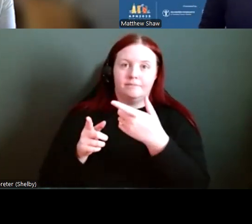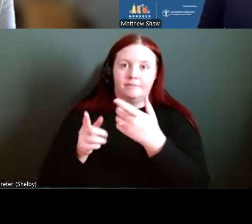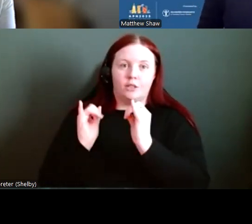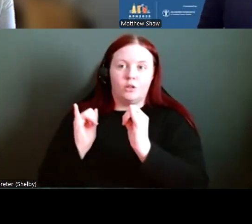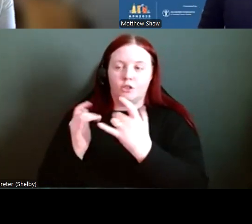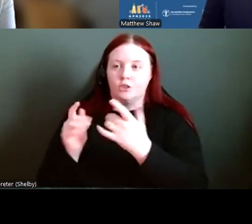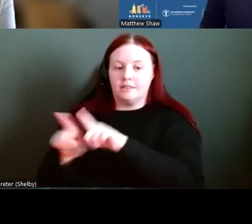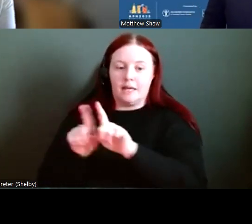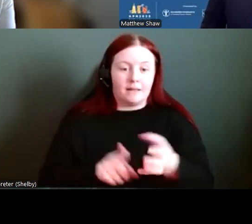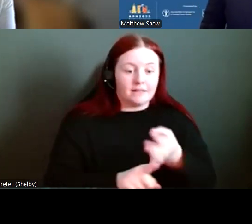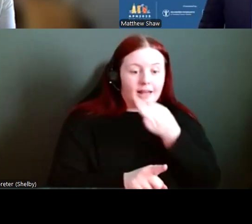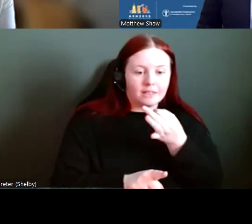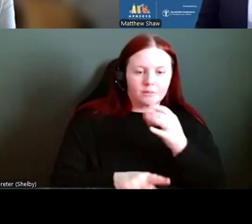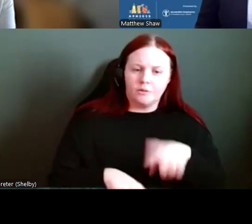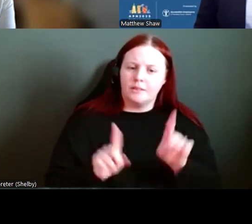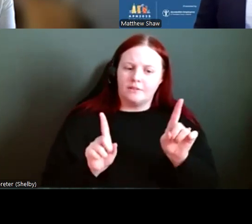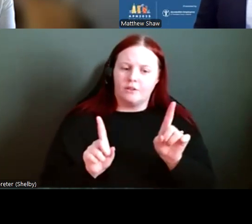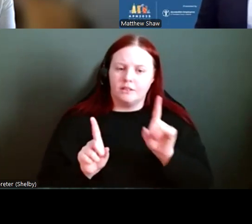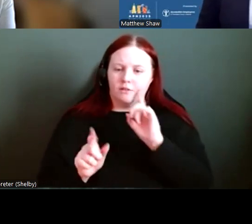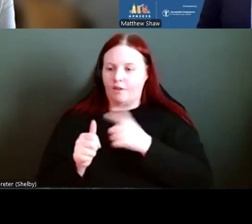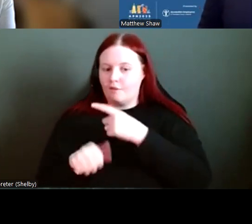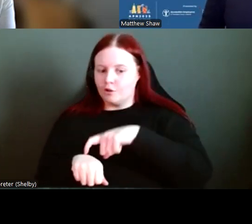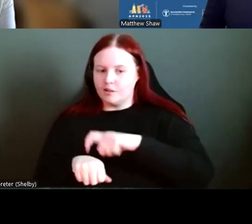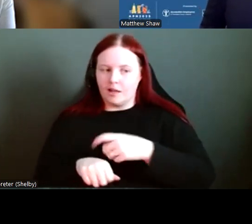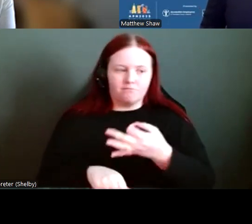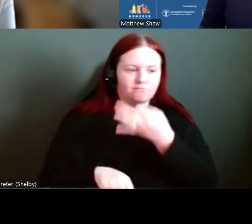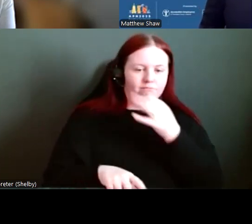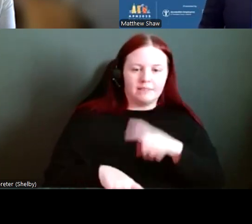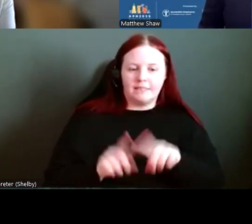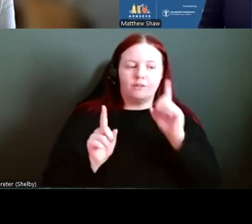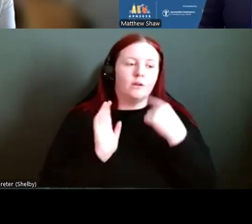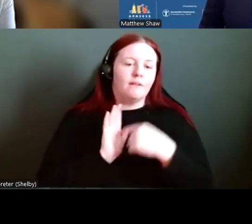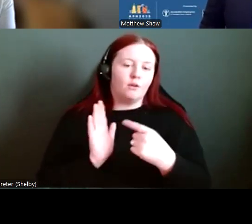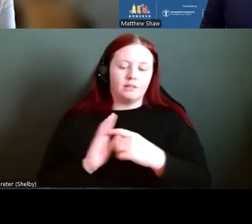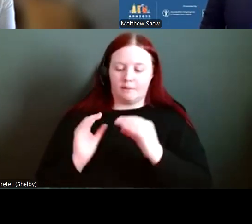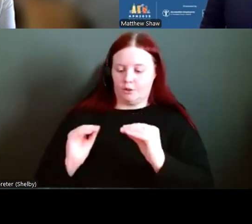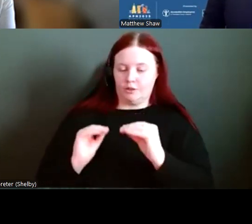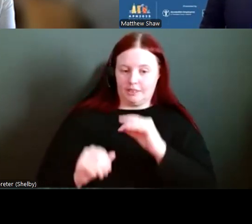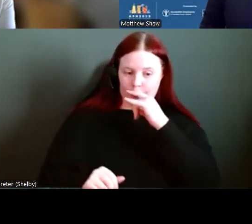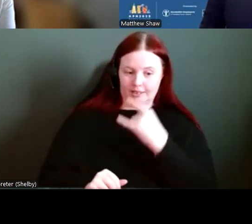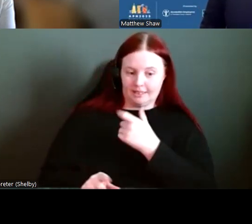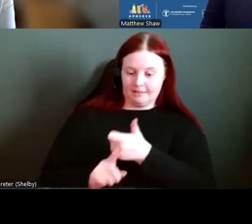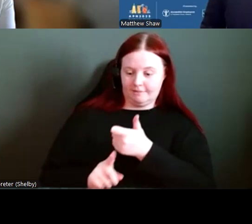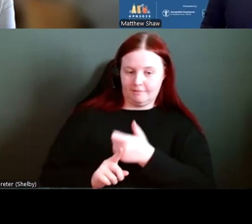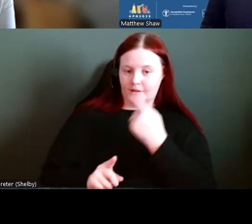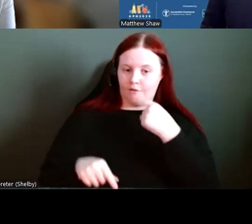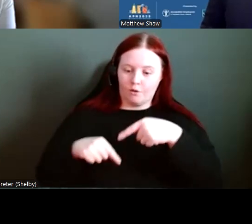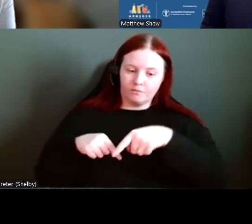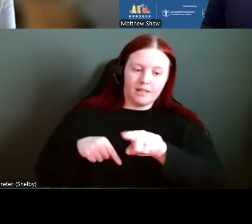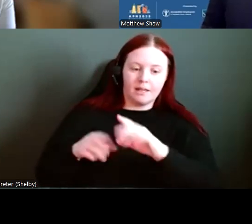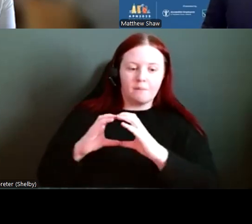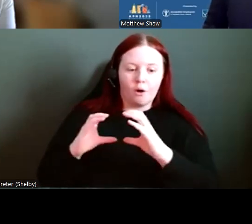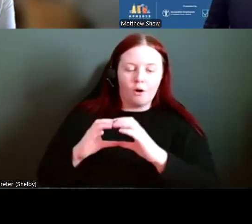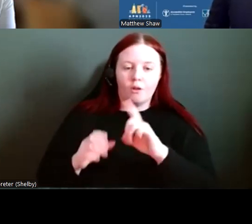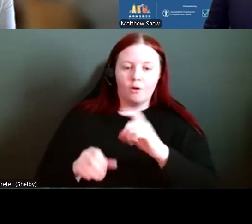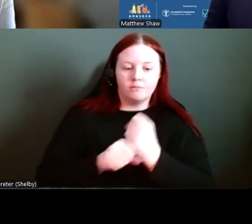have. If you're teaching a child to kick a ball or swing a bat or